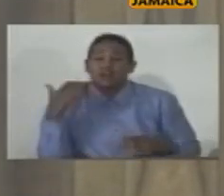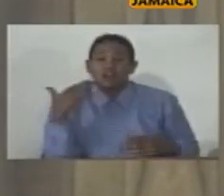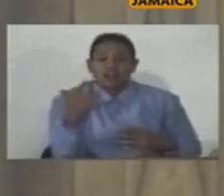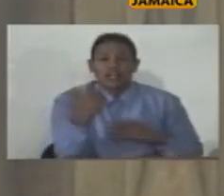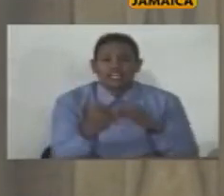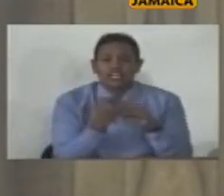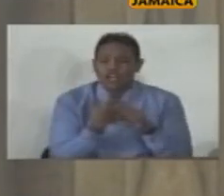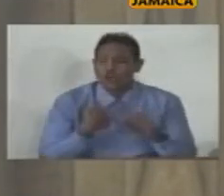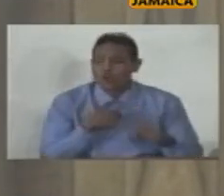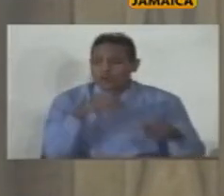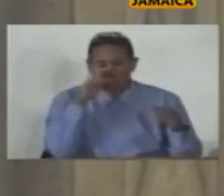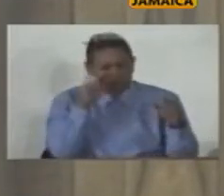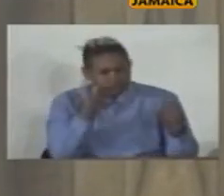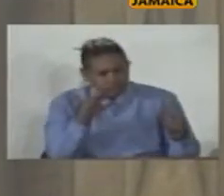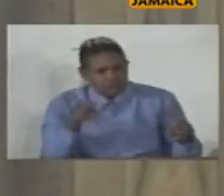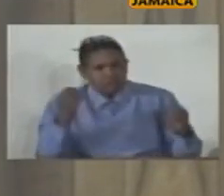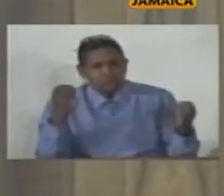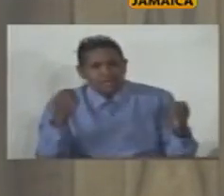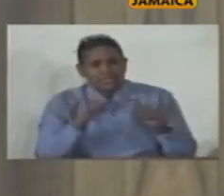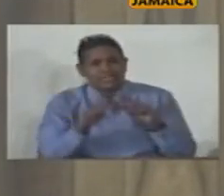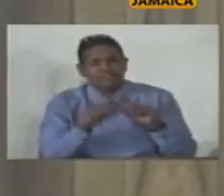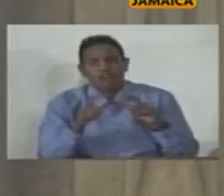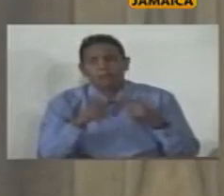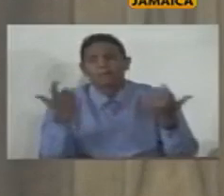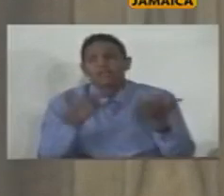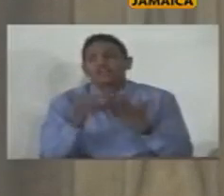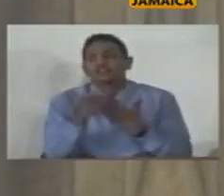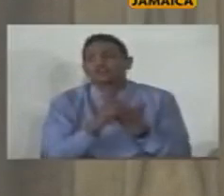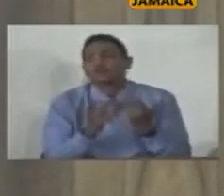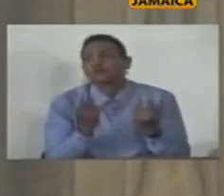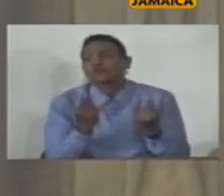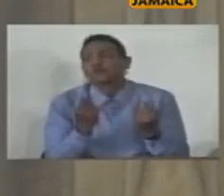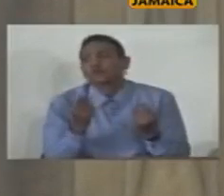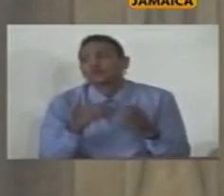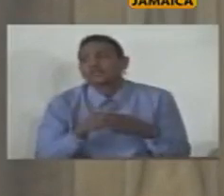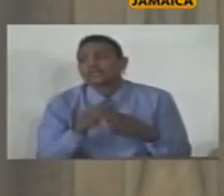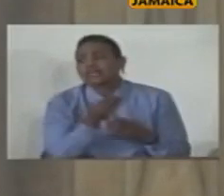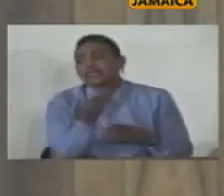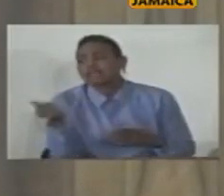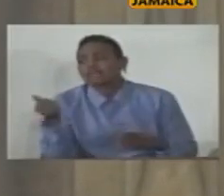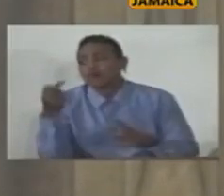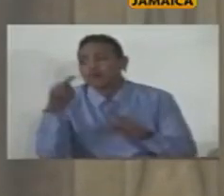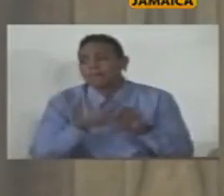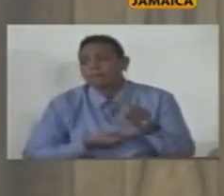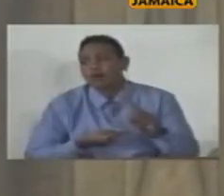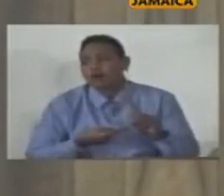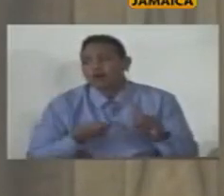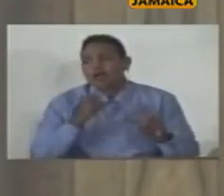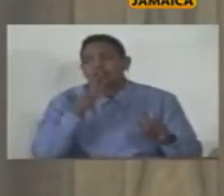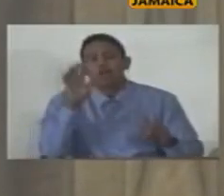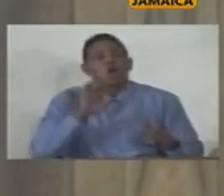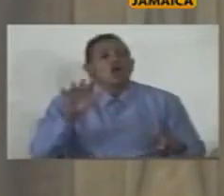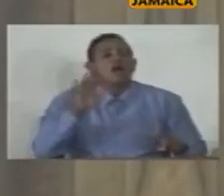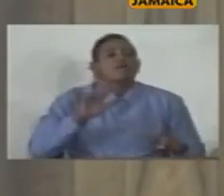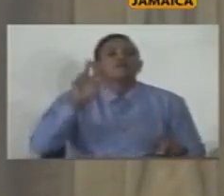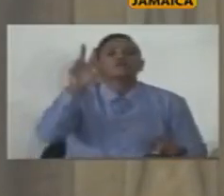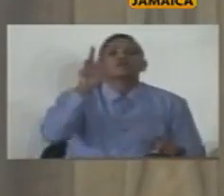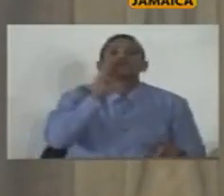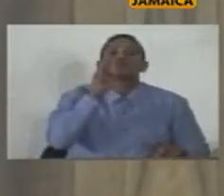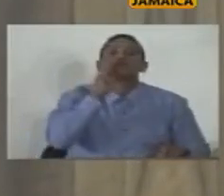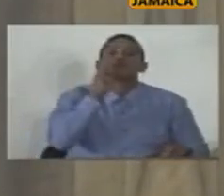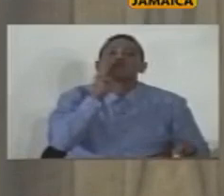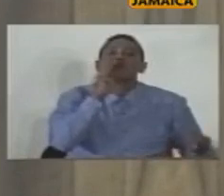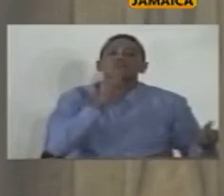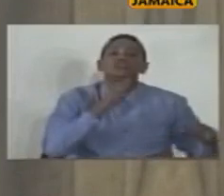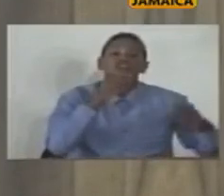have embarked on the following major projects which will come on stream within the next few months. Approximately 3 water shops to be